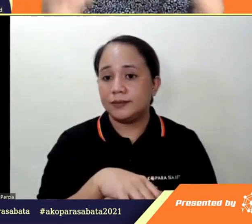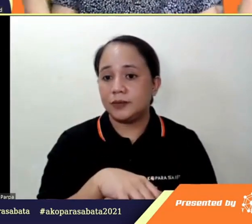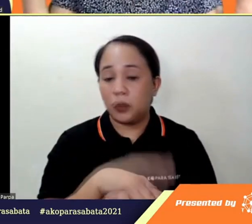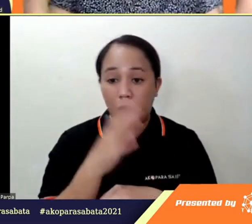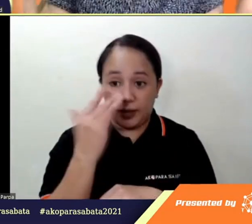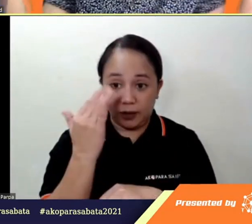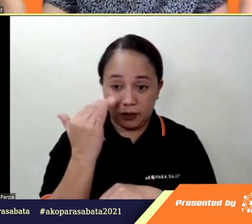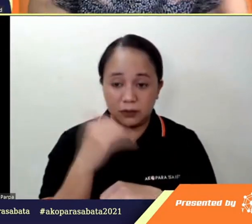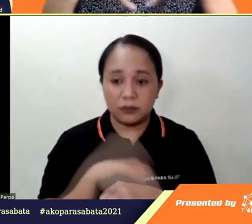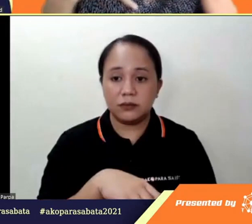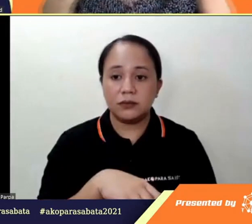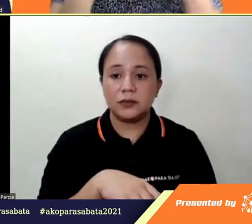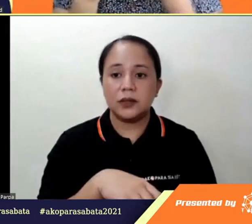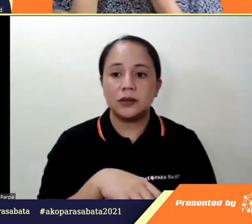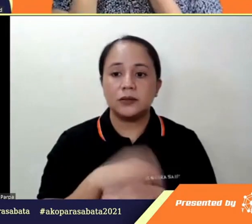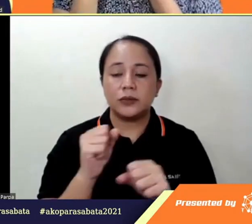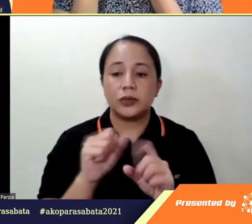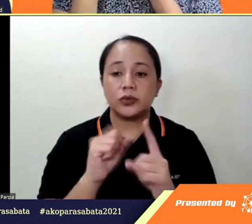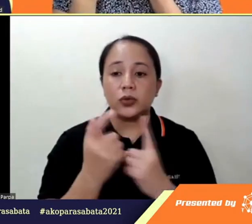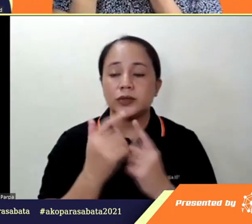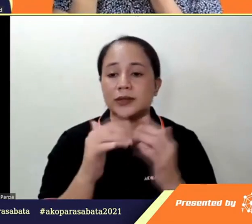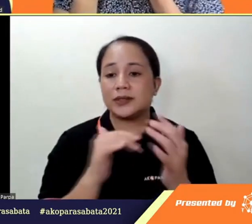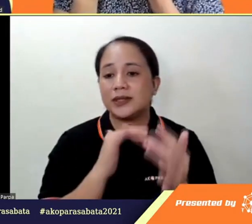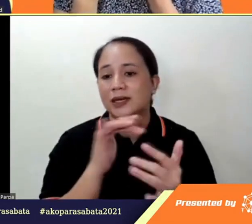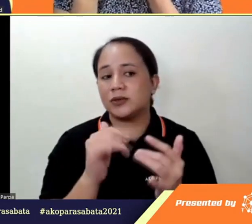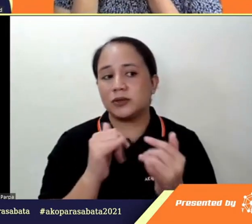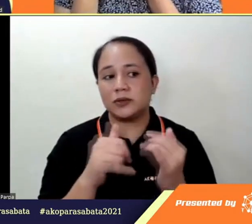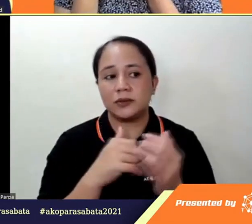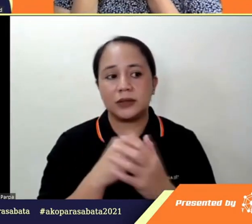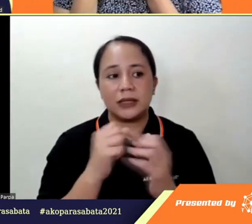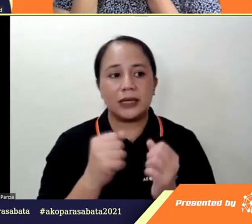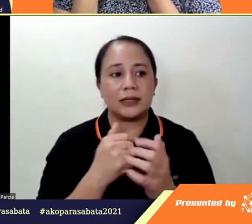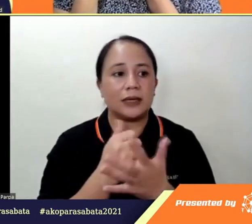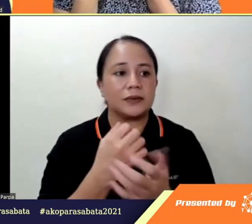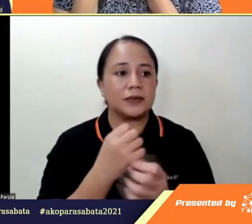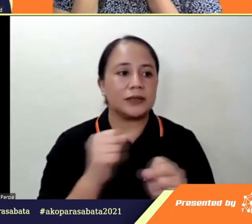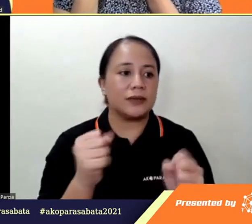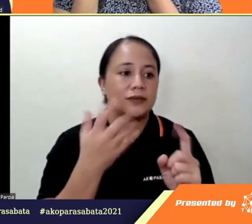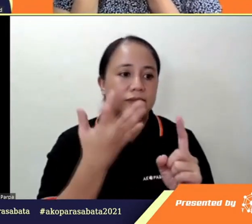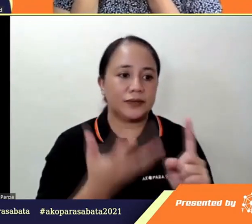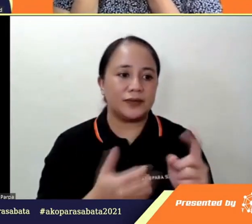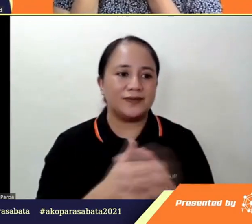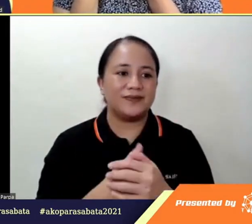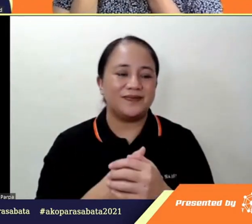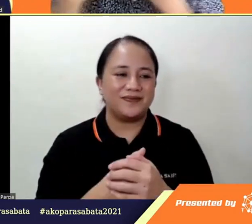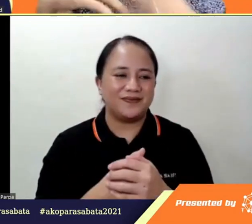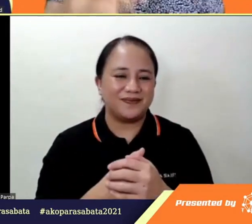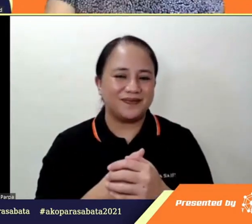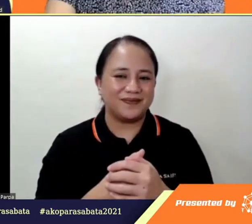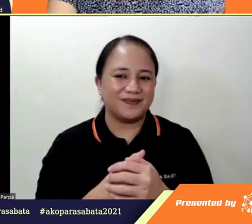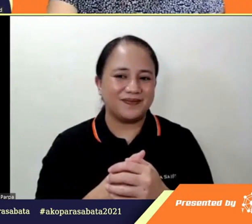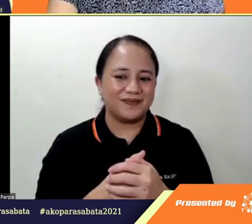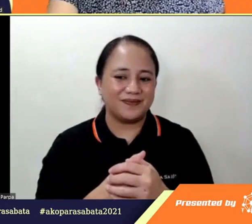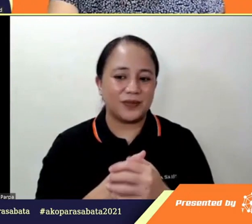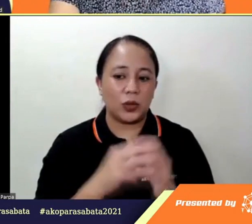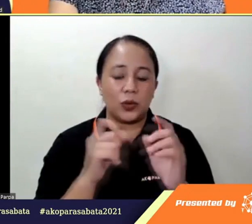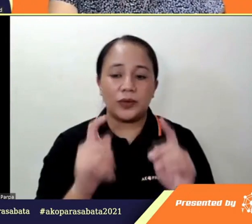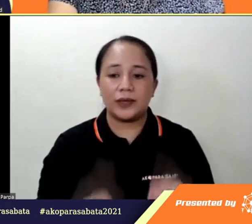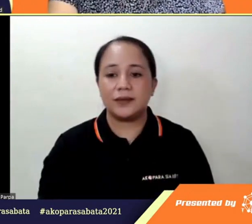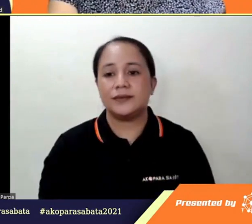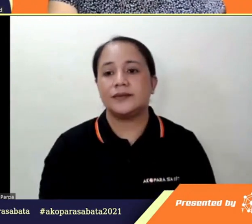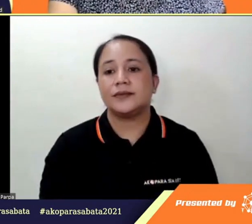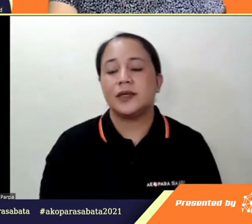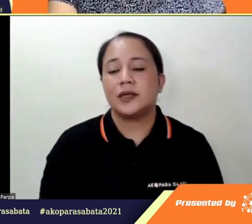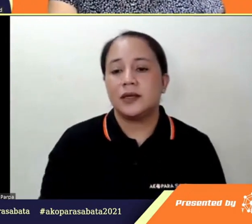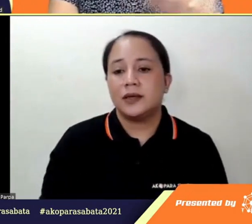kasi kailangan yung social interaction na yun. It can help save one's life. All right.